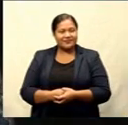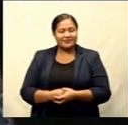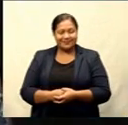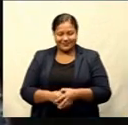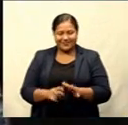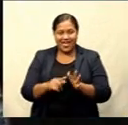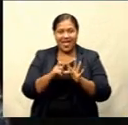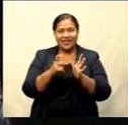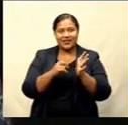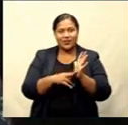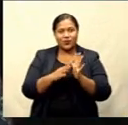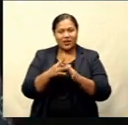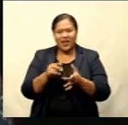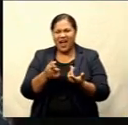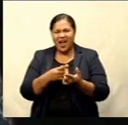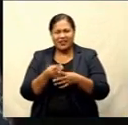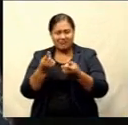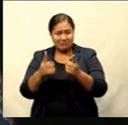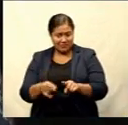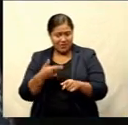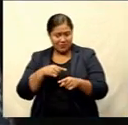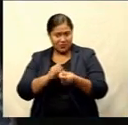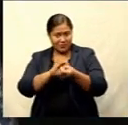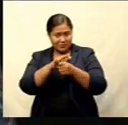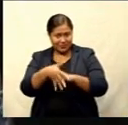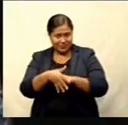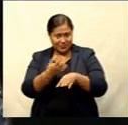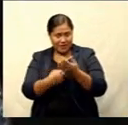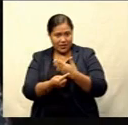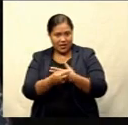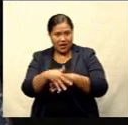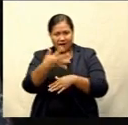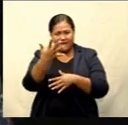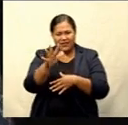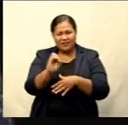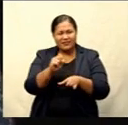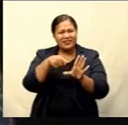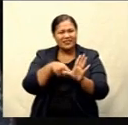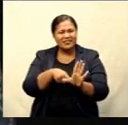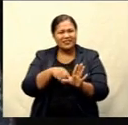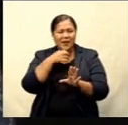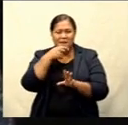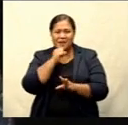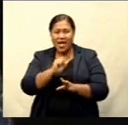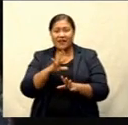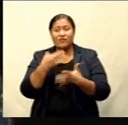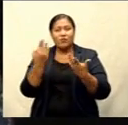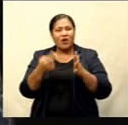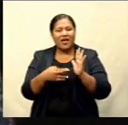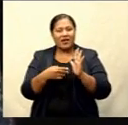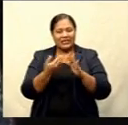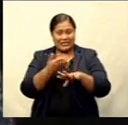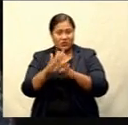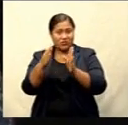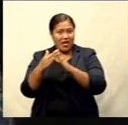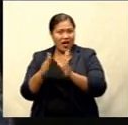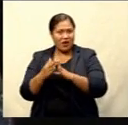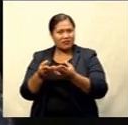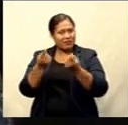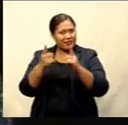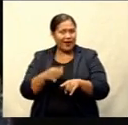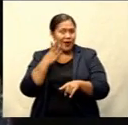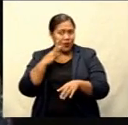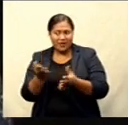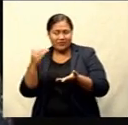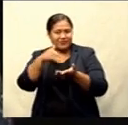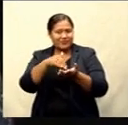Edwin, another tragic death for Fiji due to COVID-19. The 50-year-old man from Newtown, Nasinu, was declared dead on arrival by the doctors